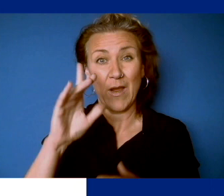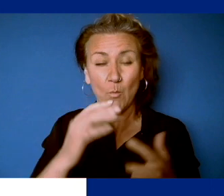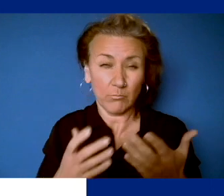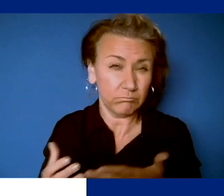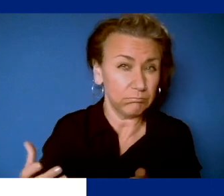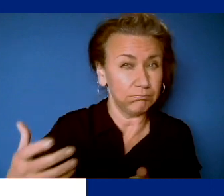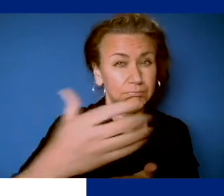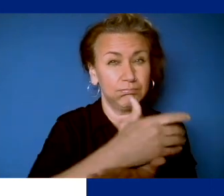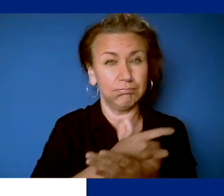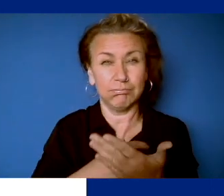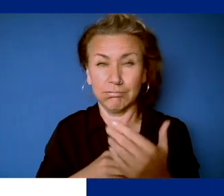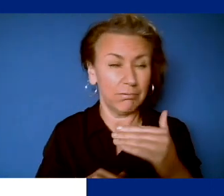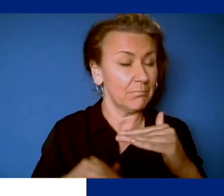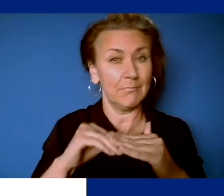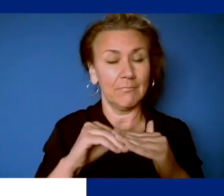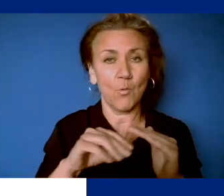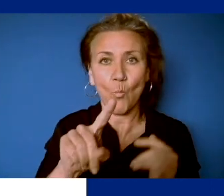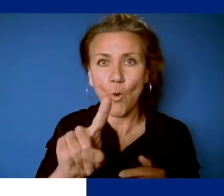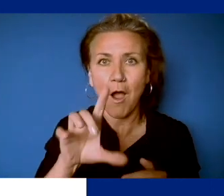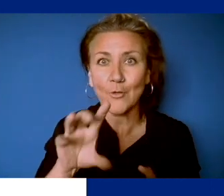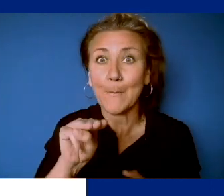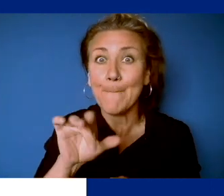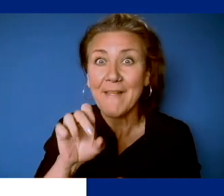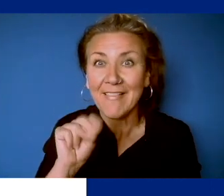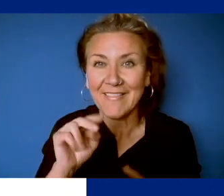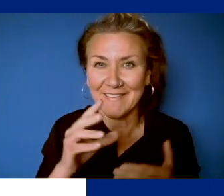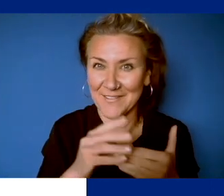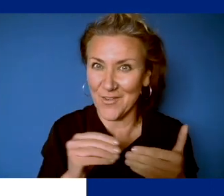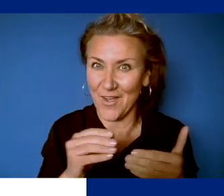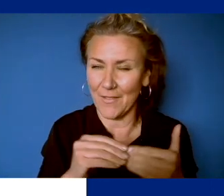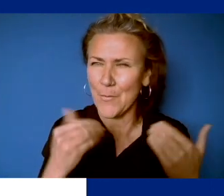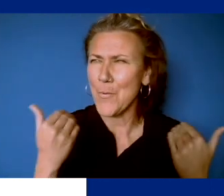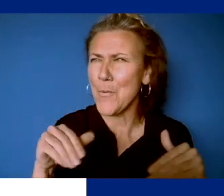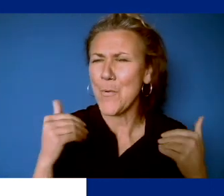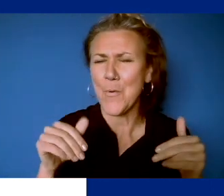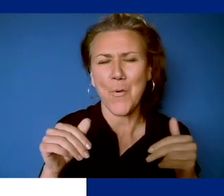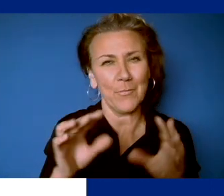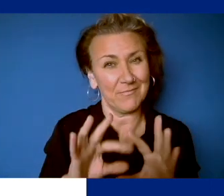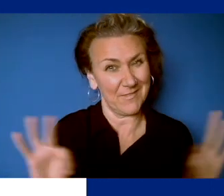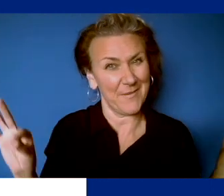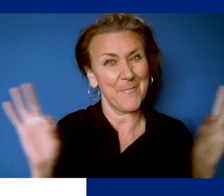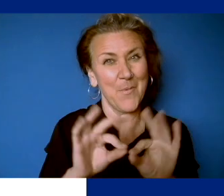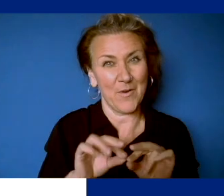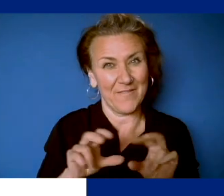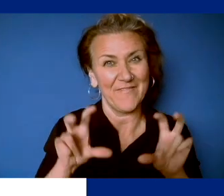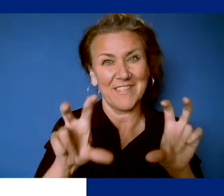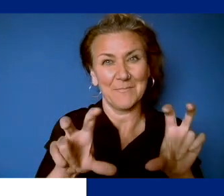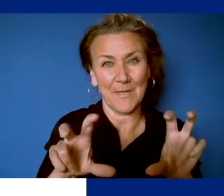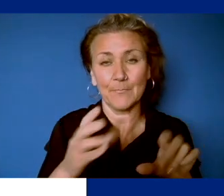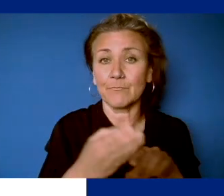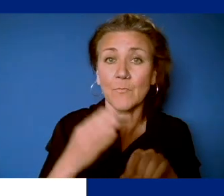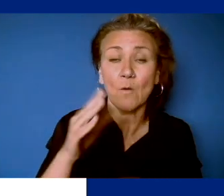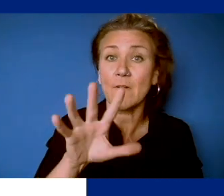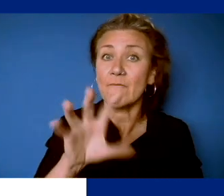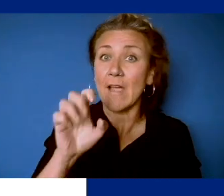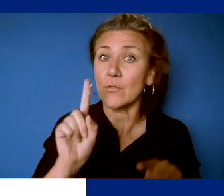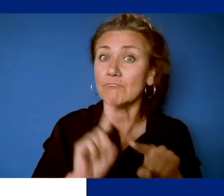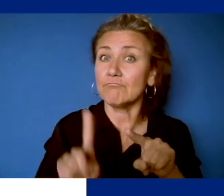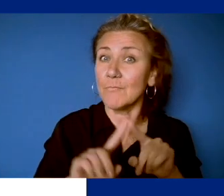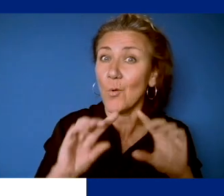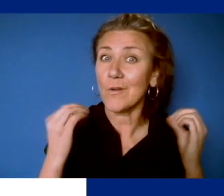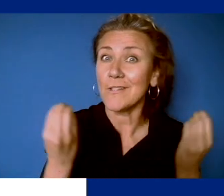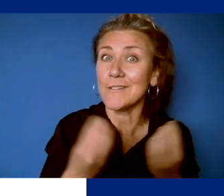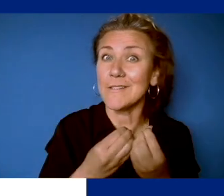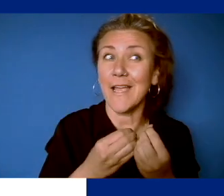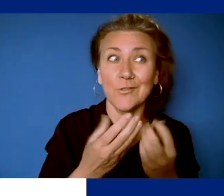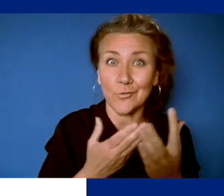will reach $100 million. That's a very important investment in more than 500 organizations throughout